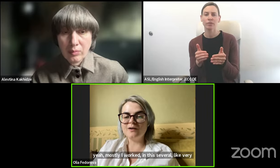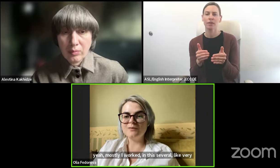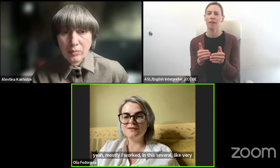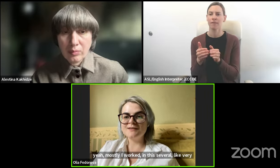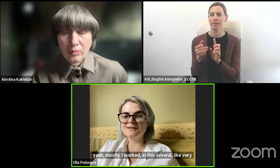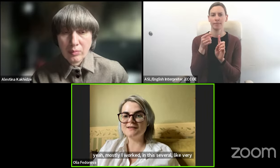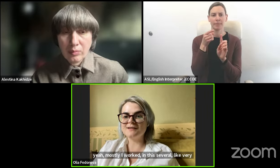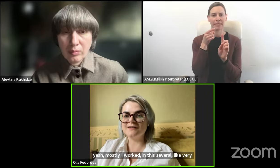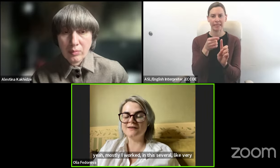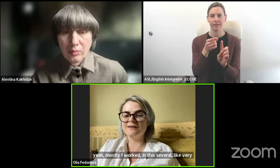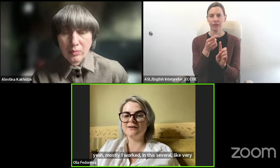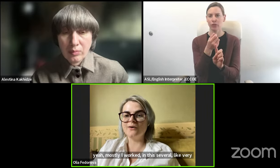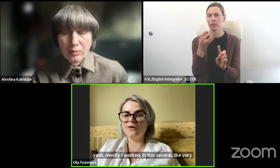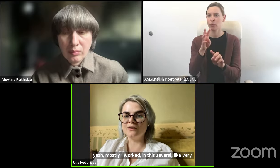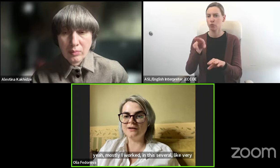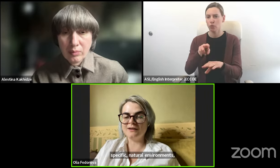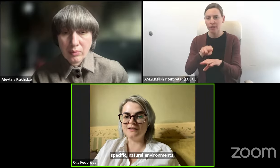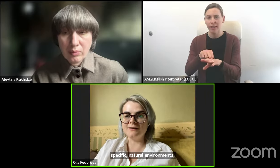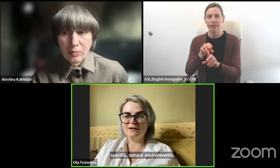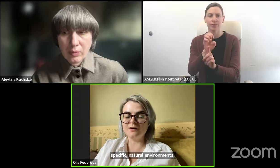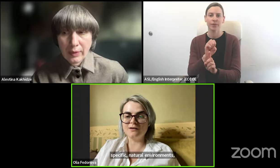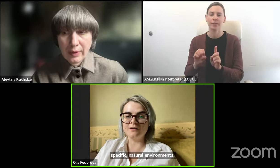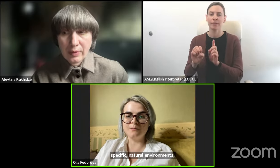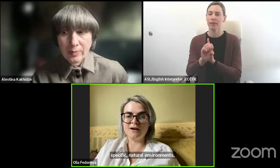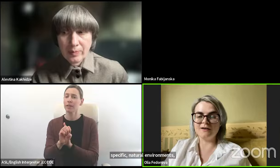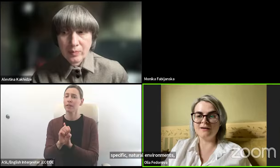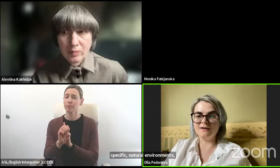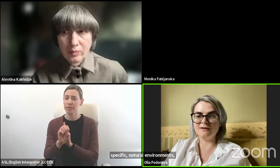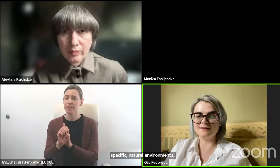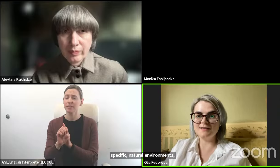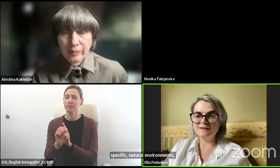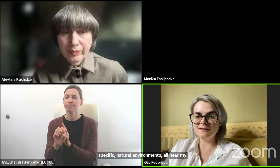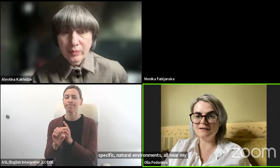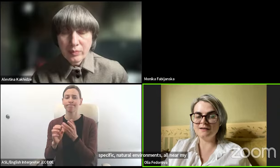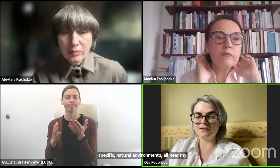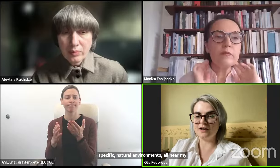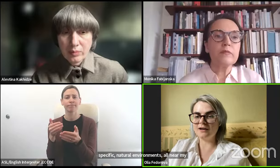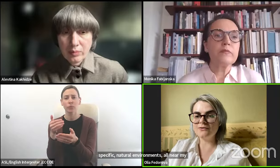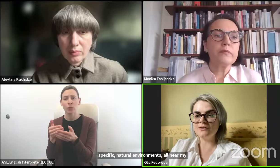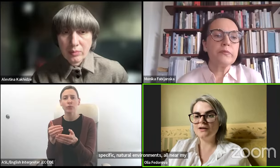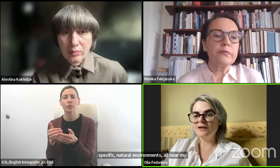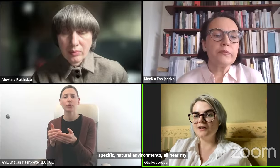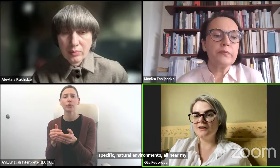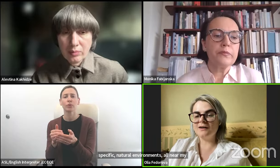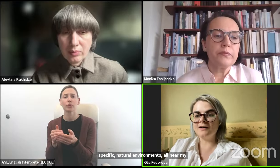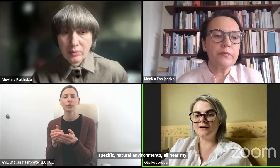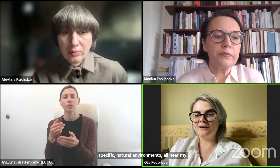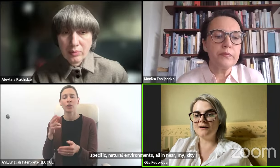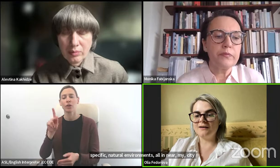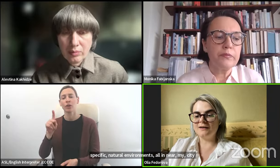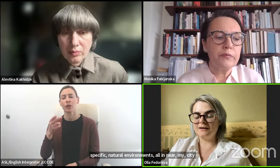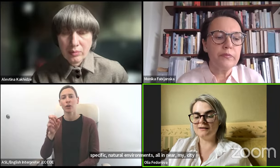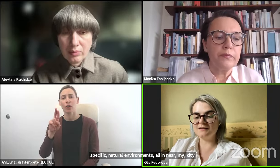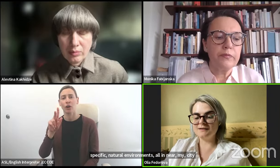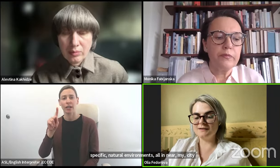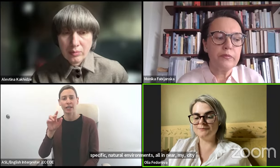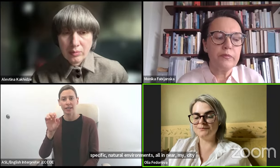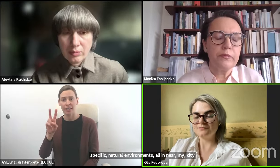natural environments, all near my city, near Kharkiv.